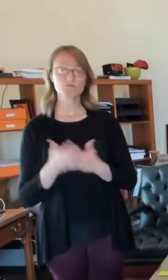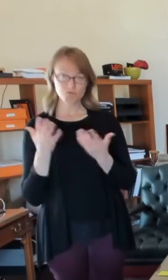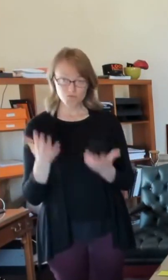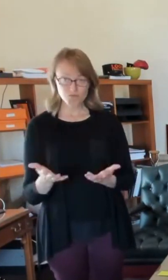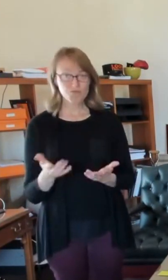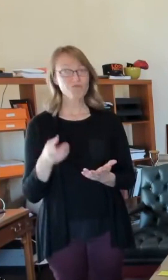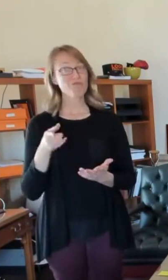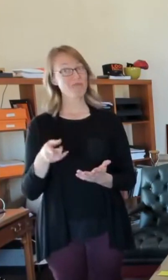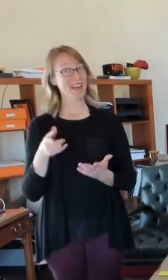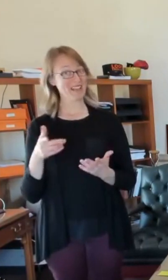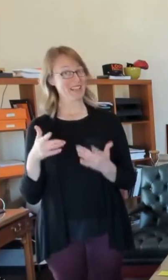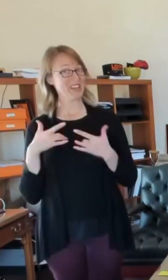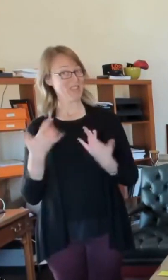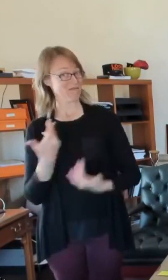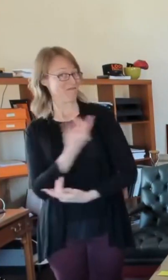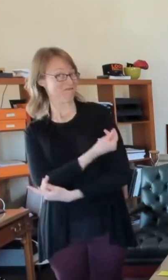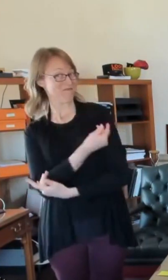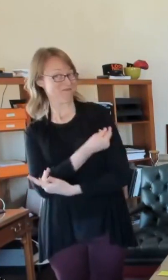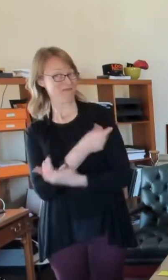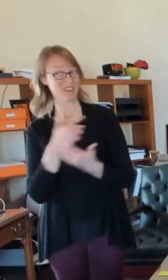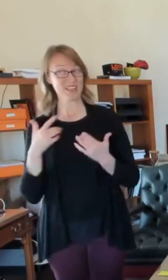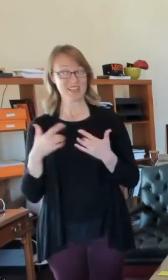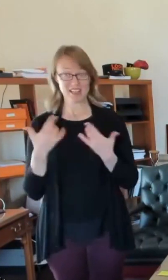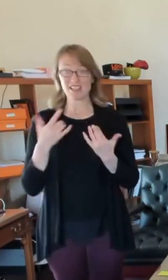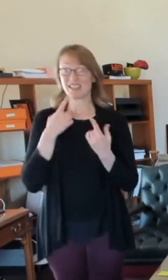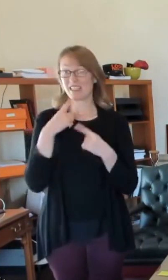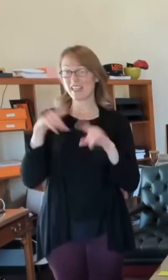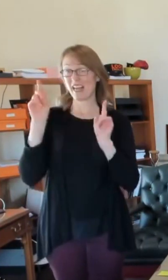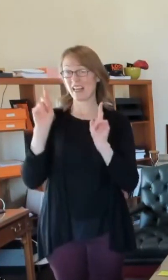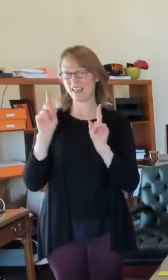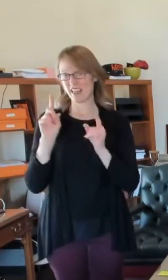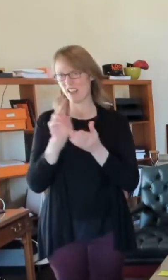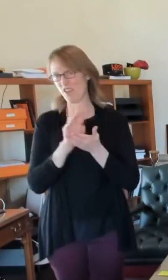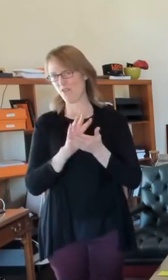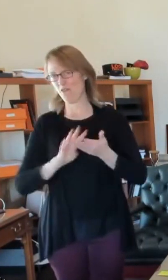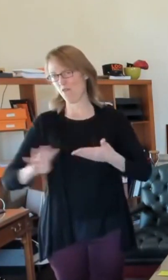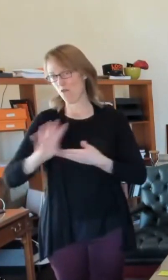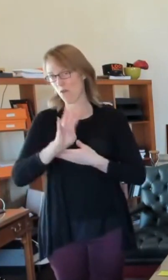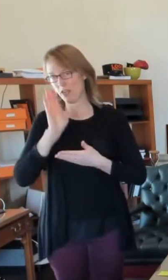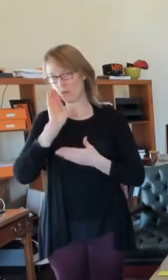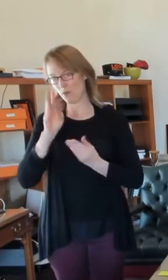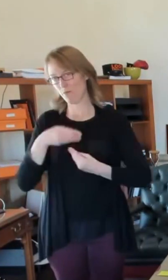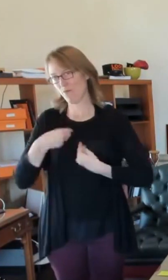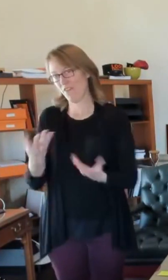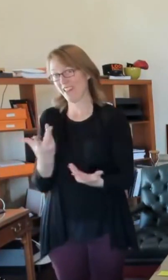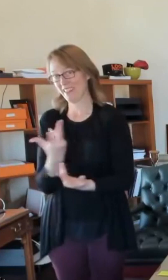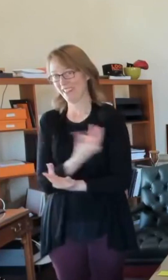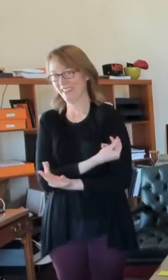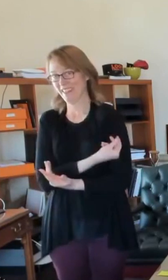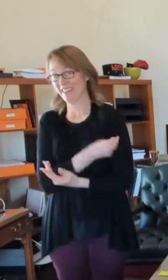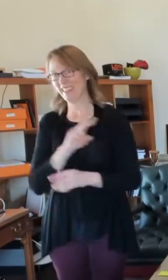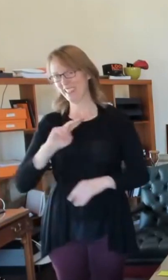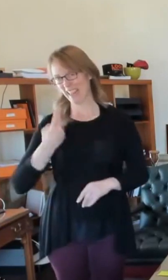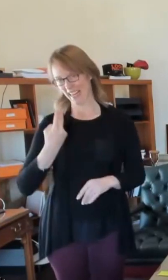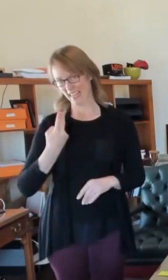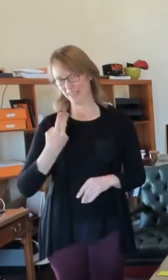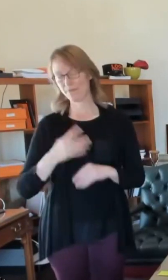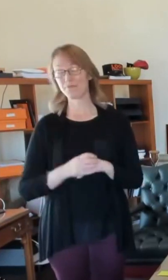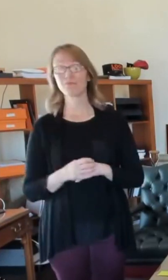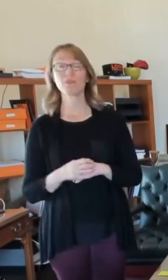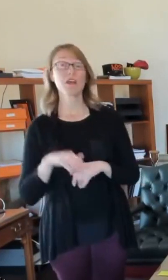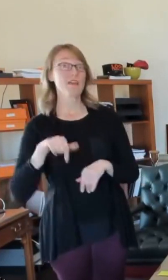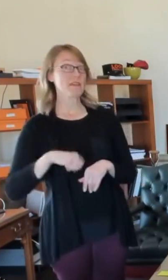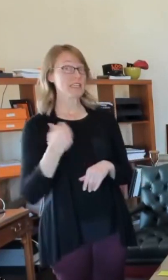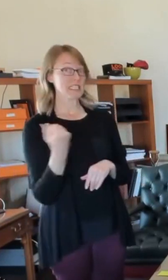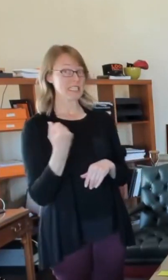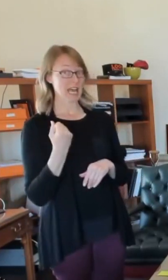successful event, and in 4 weeks we'll be back there again to give them their second shot. This Saturday, the 6th, we will be having